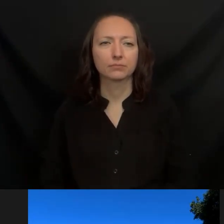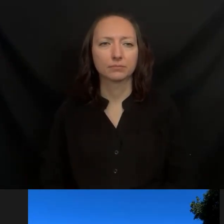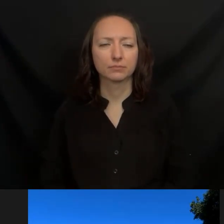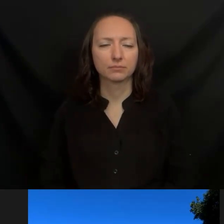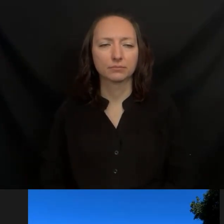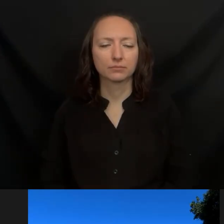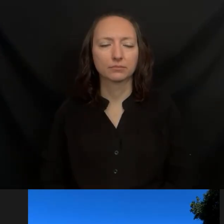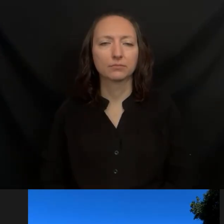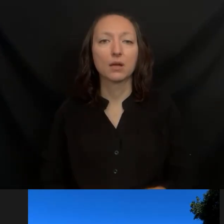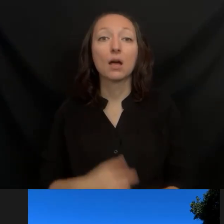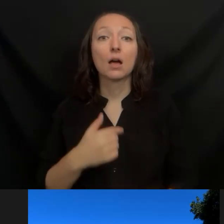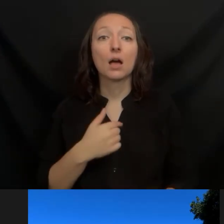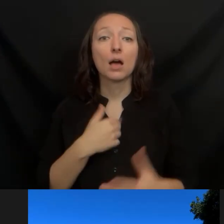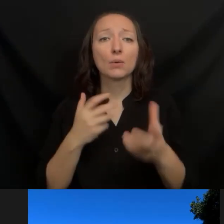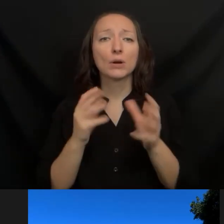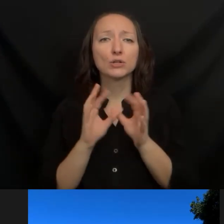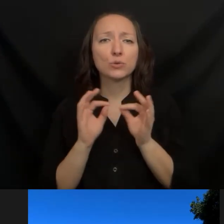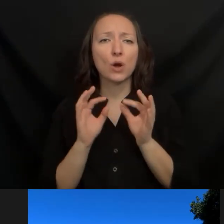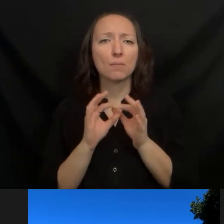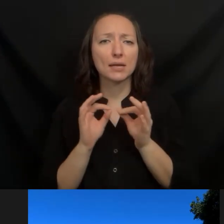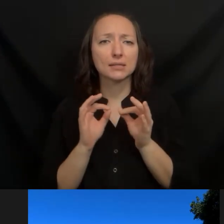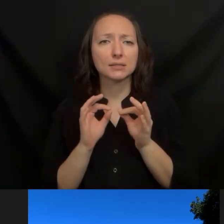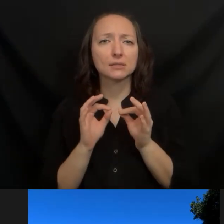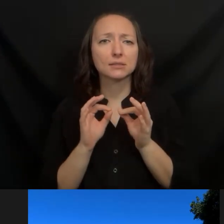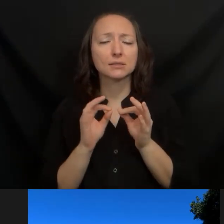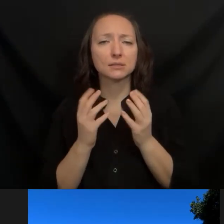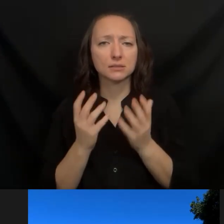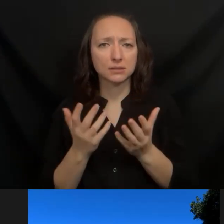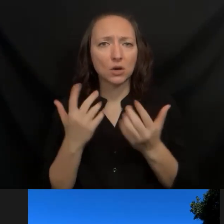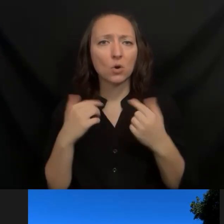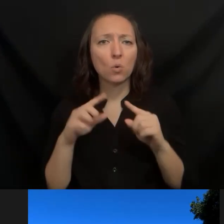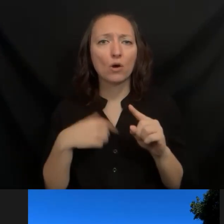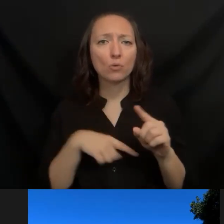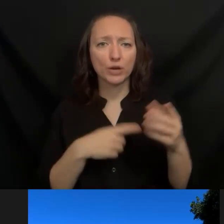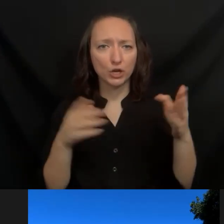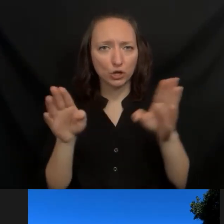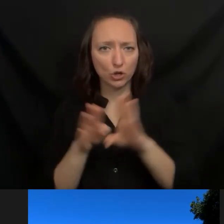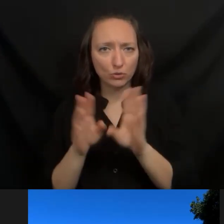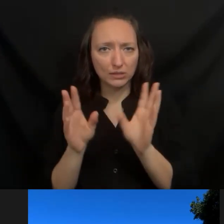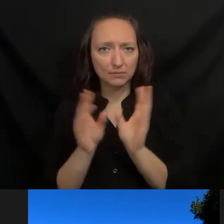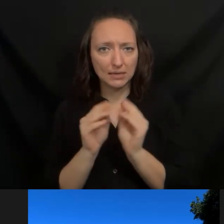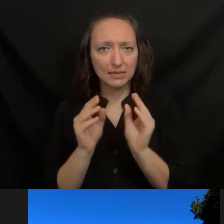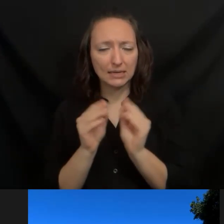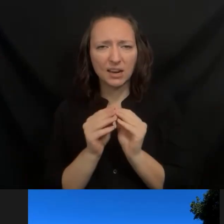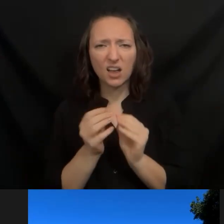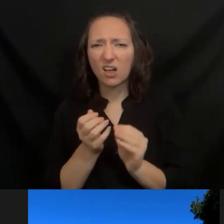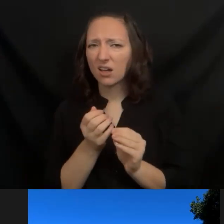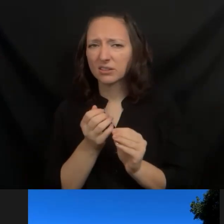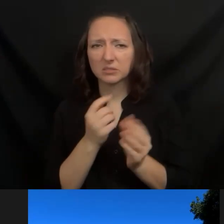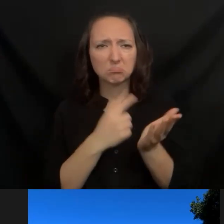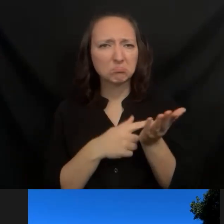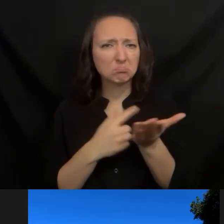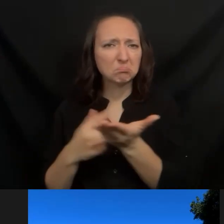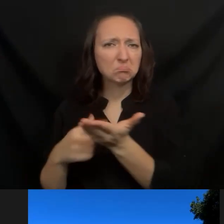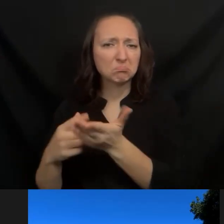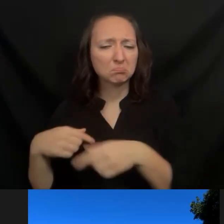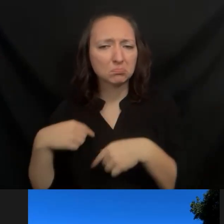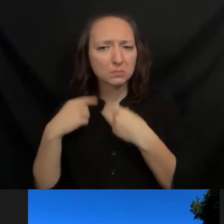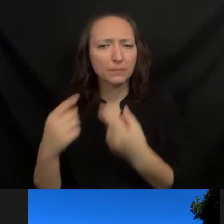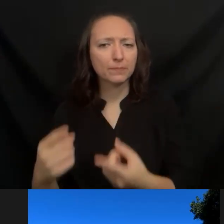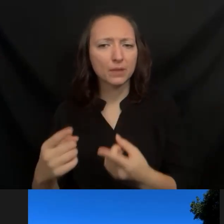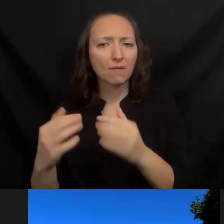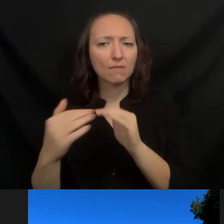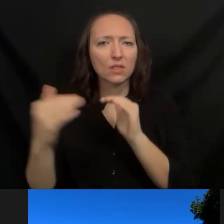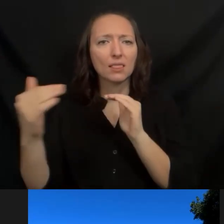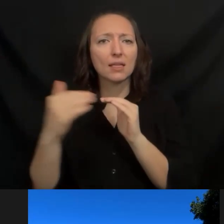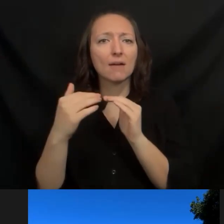I just wanted to comment, as we close the meeting, there's been quite a bit of conversation about the level of